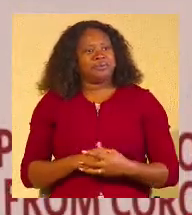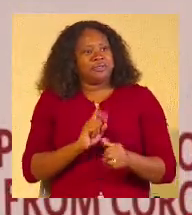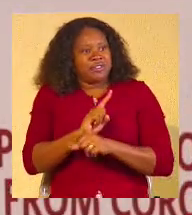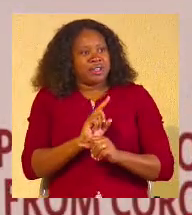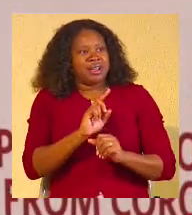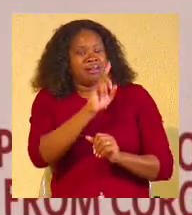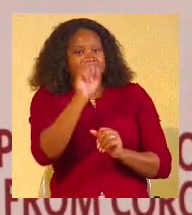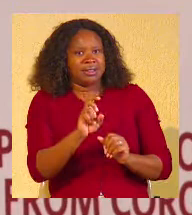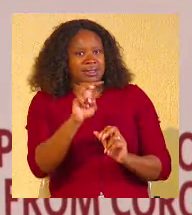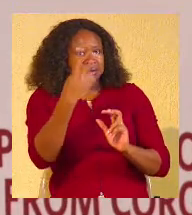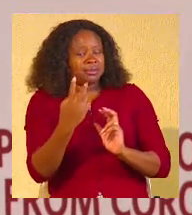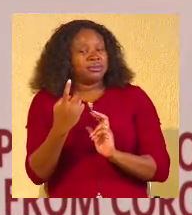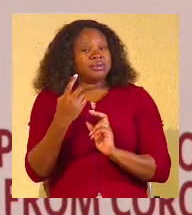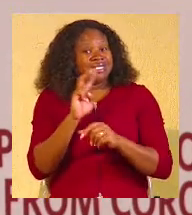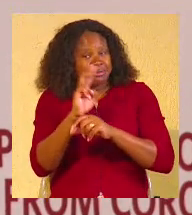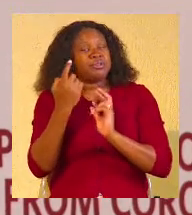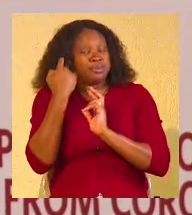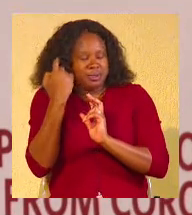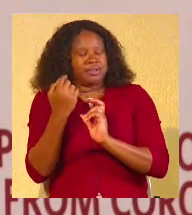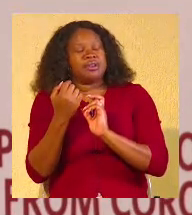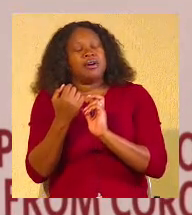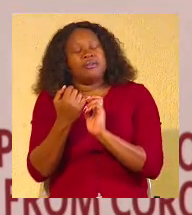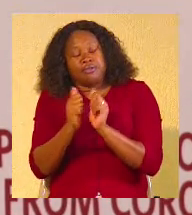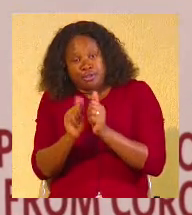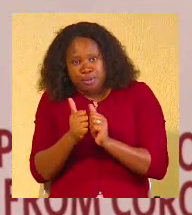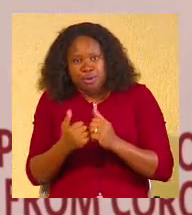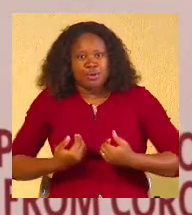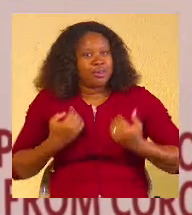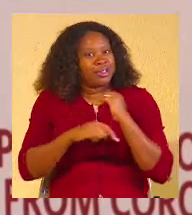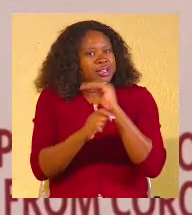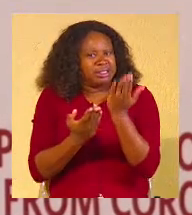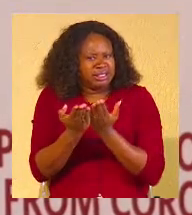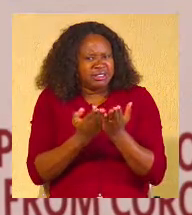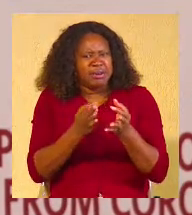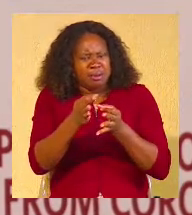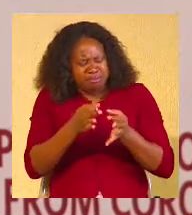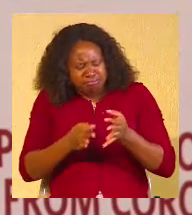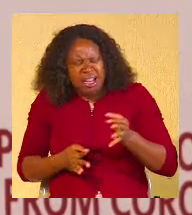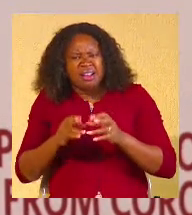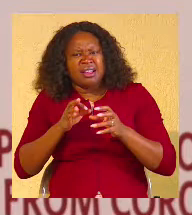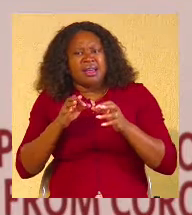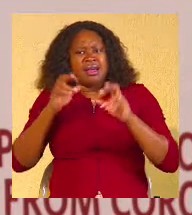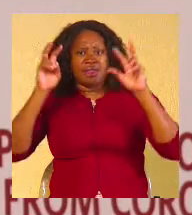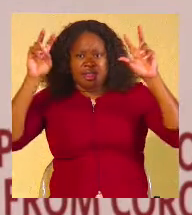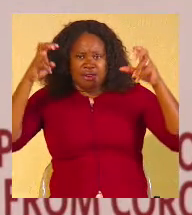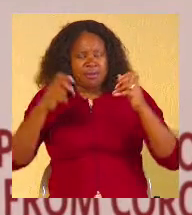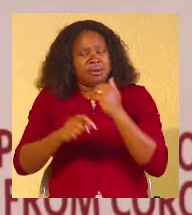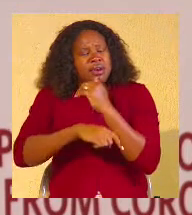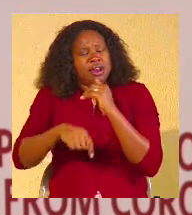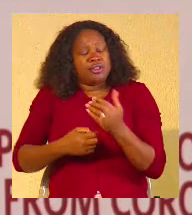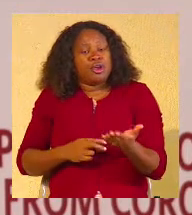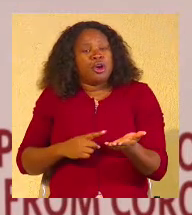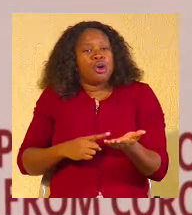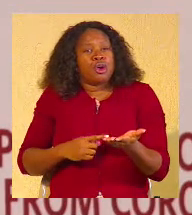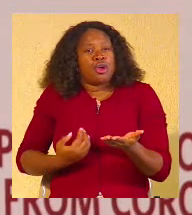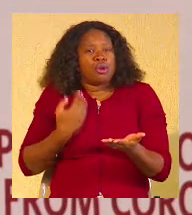Deputy Minister of the Ministry of Sports, Youth and National Service to unpack the theme for us for the National Youth Week